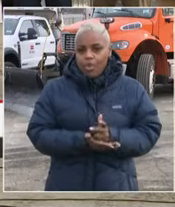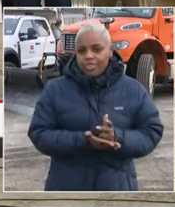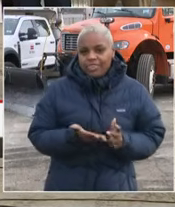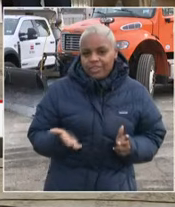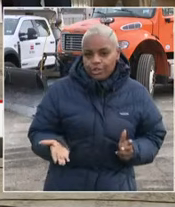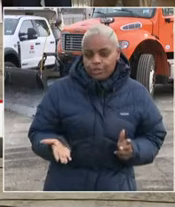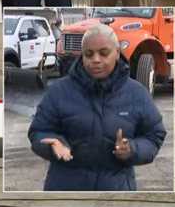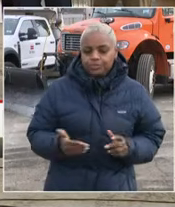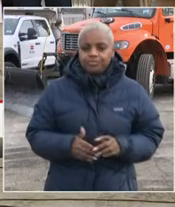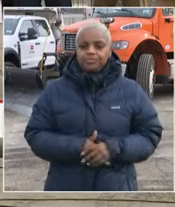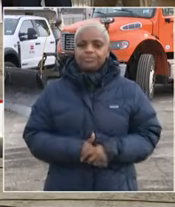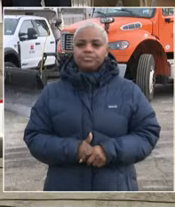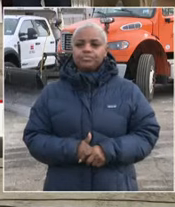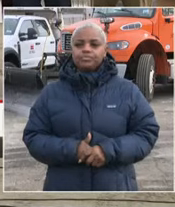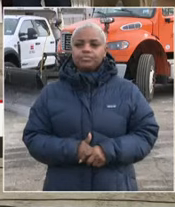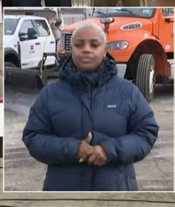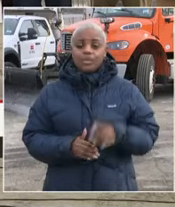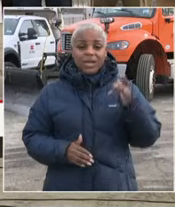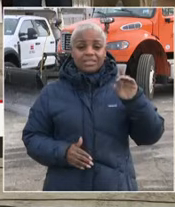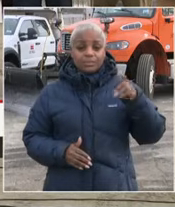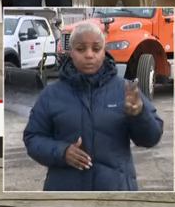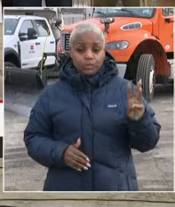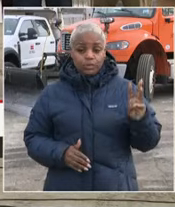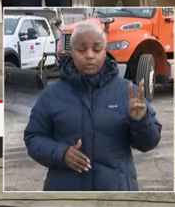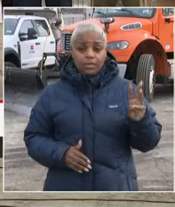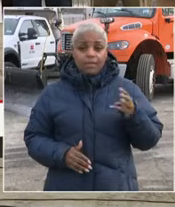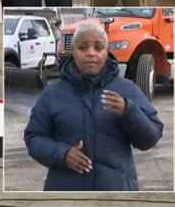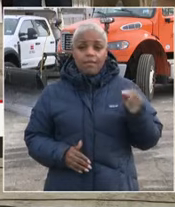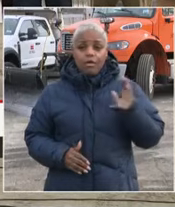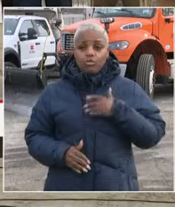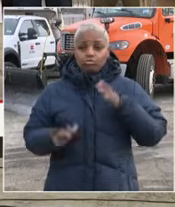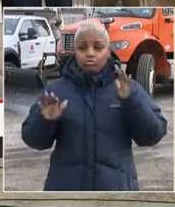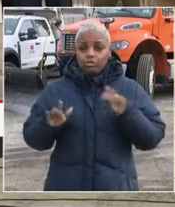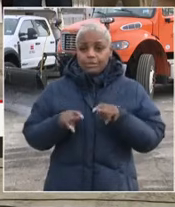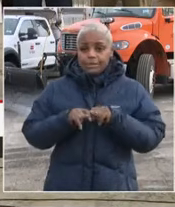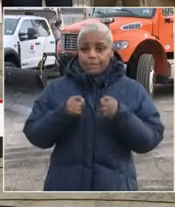snow team, it would be the designated snow routes. Please don't park there.